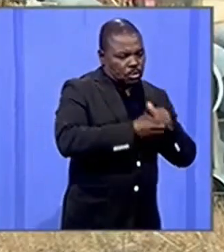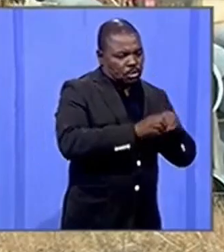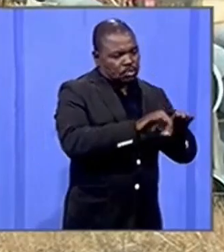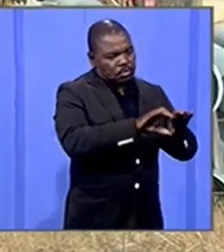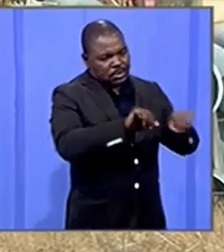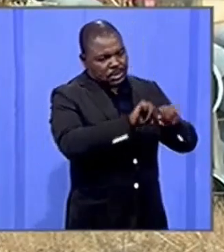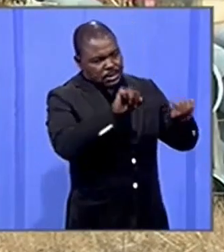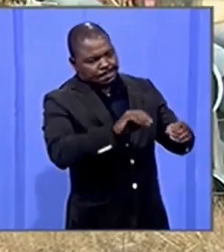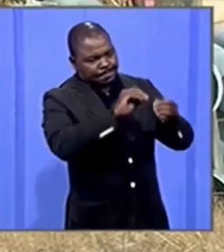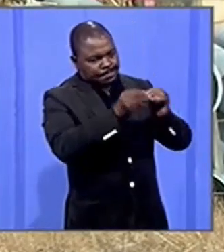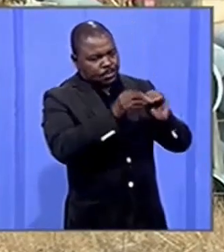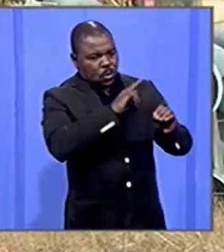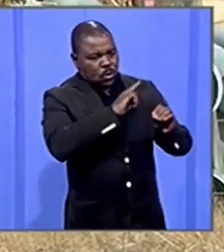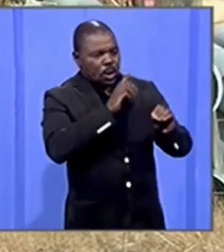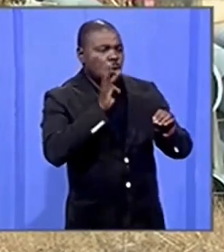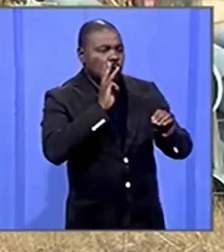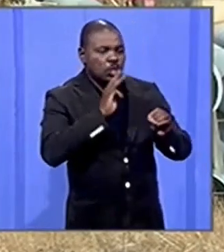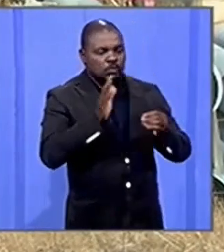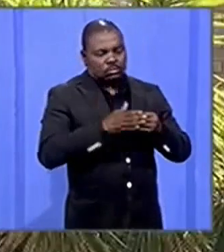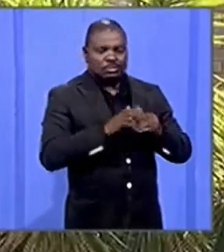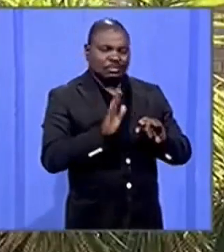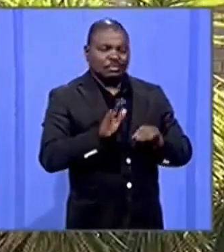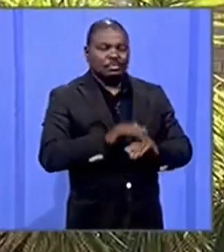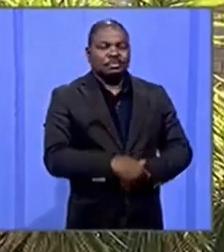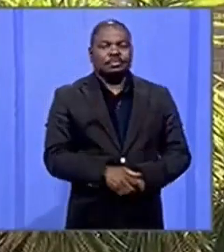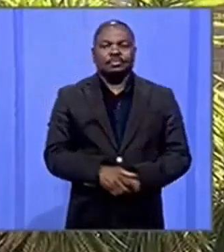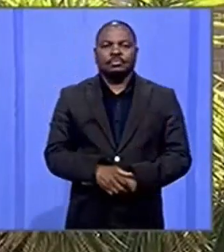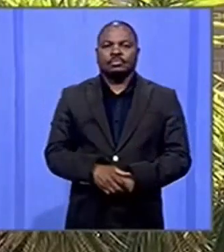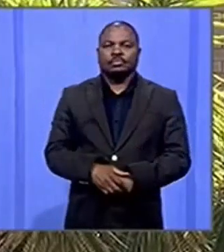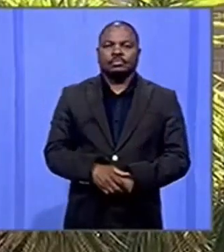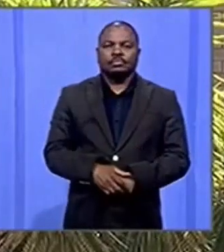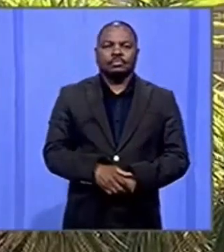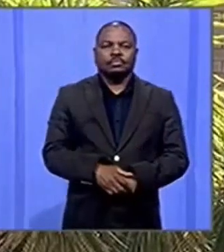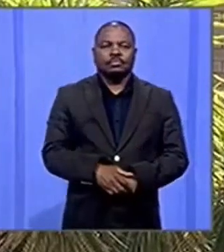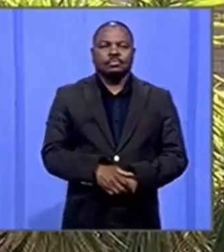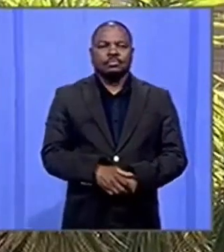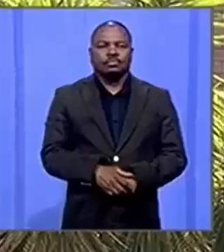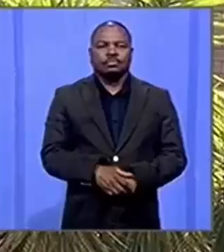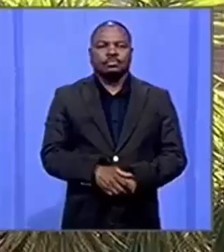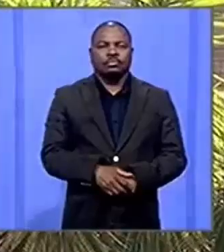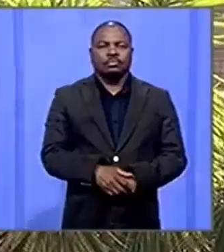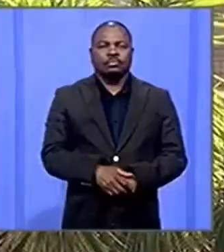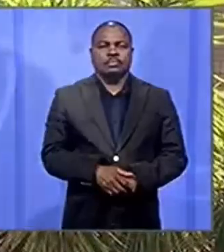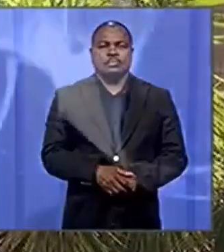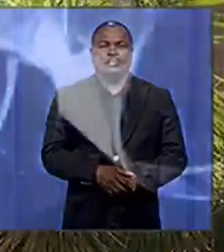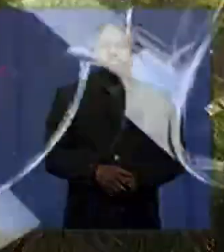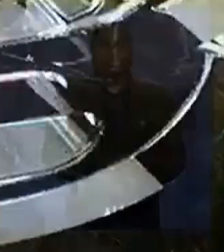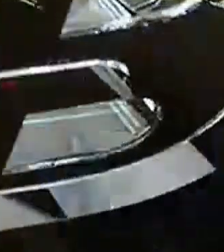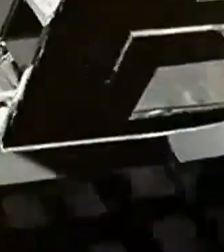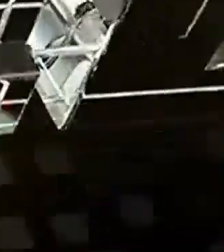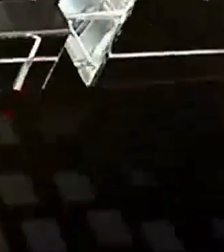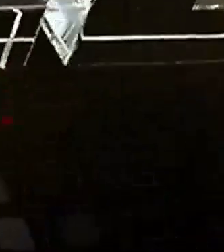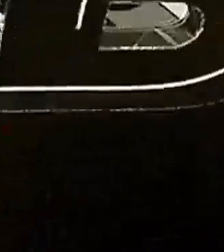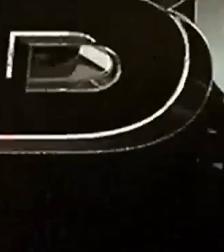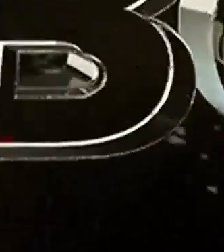tswalwa ga metsi. Kamogelo Siekwi, dikgang tsa SABC mo Bloemfontein.